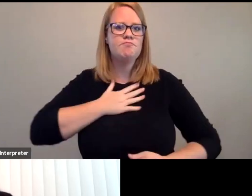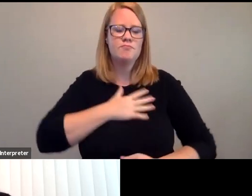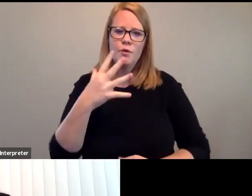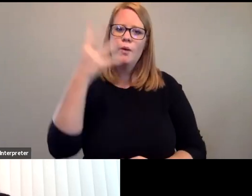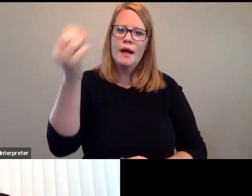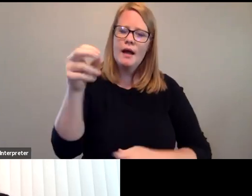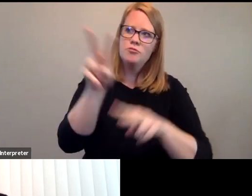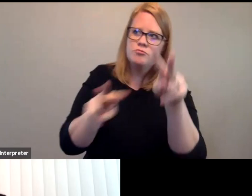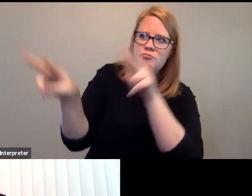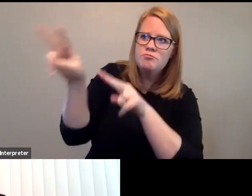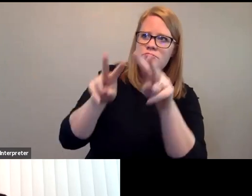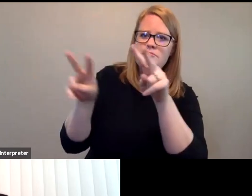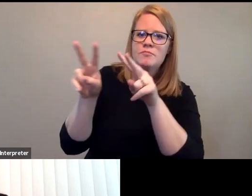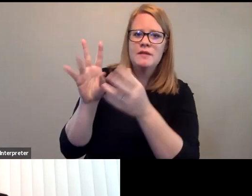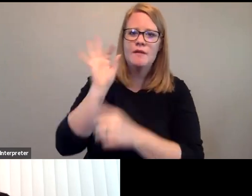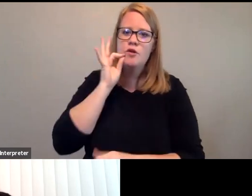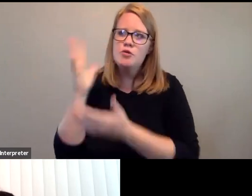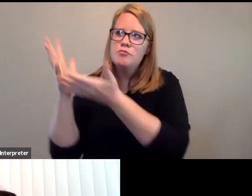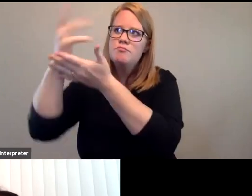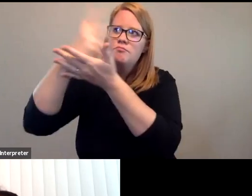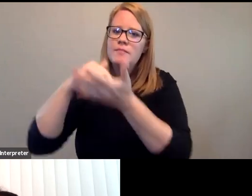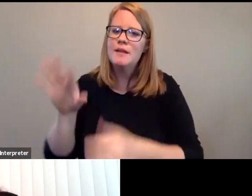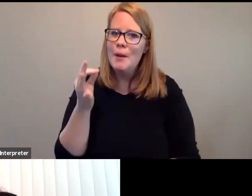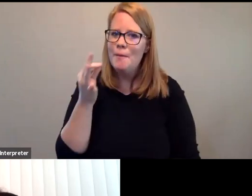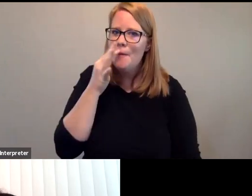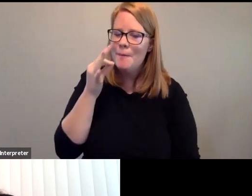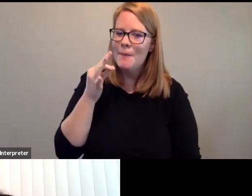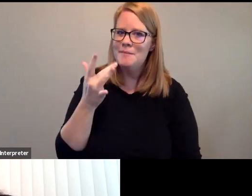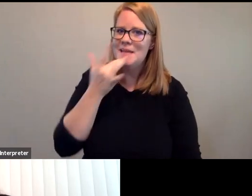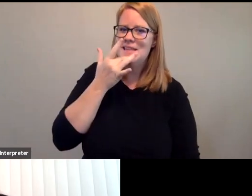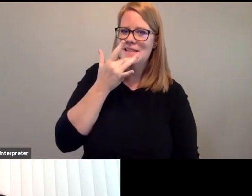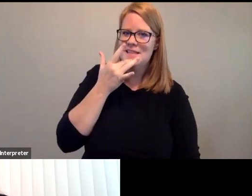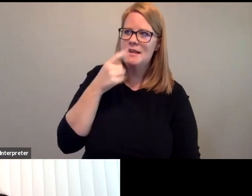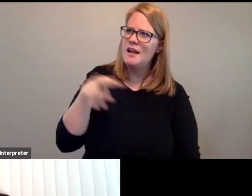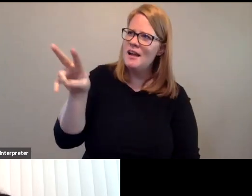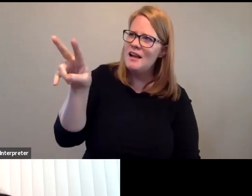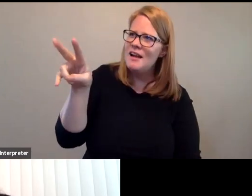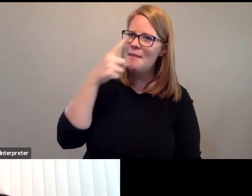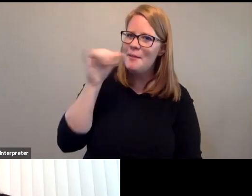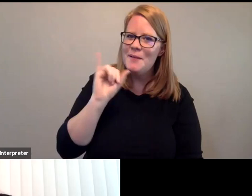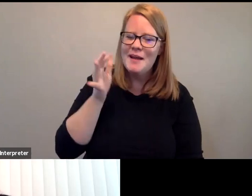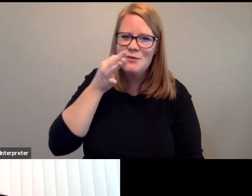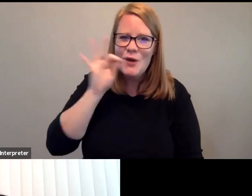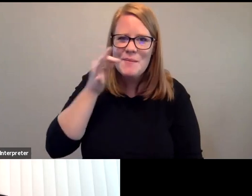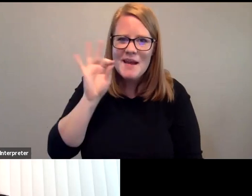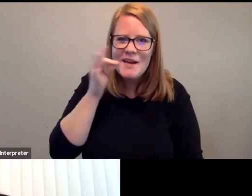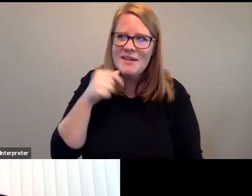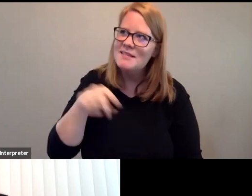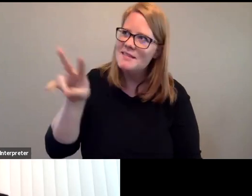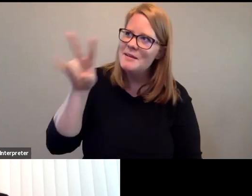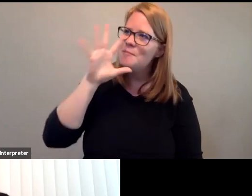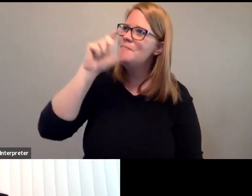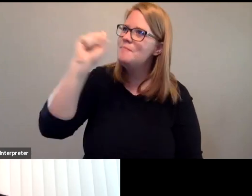all the seeds, and it's just, you know, reminded me of, oh, those look like, you know, big strawberries, and they were just so nice and pretty,